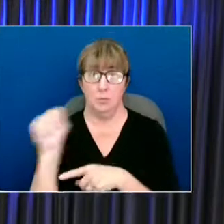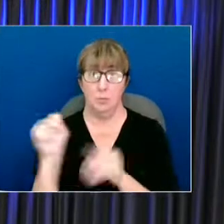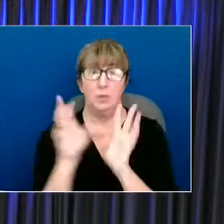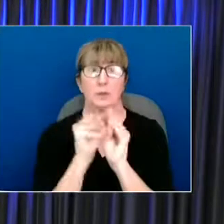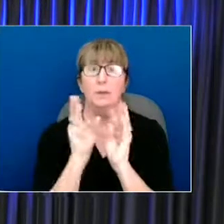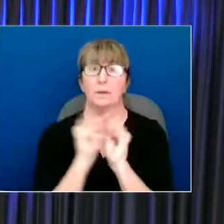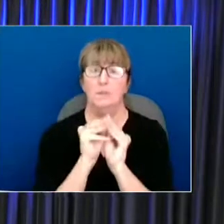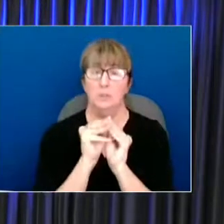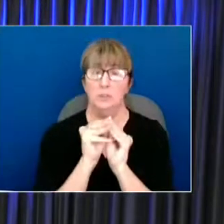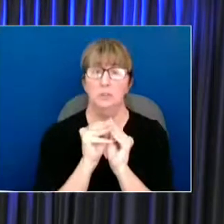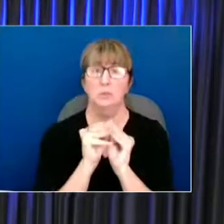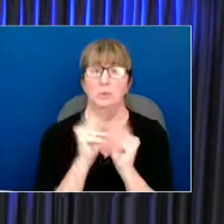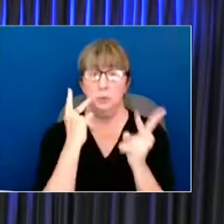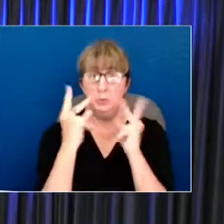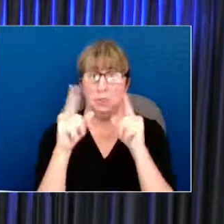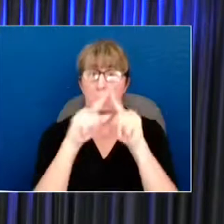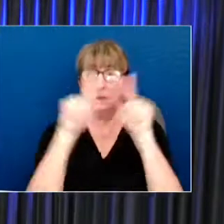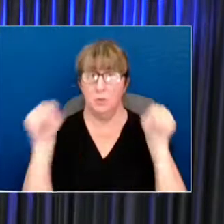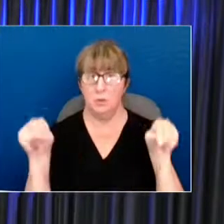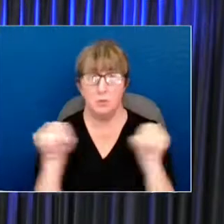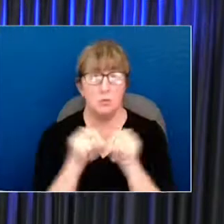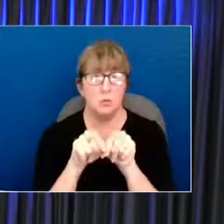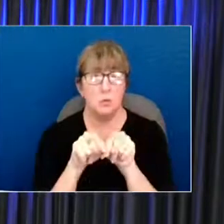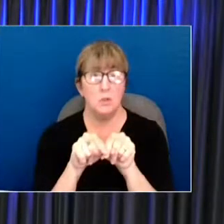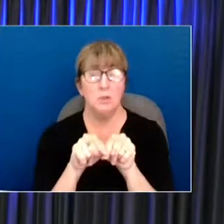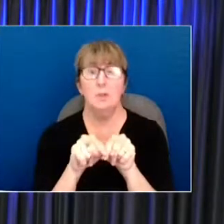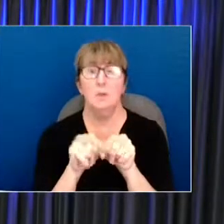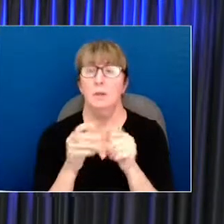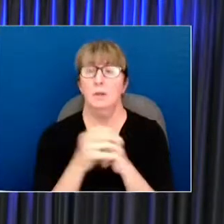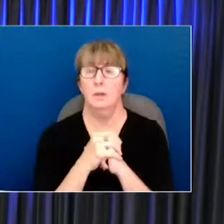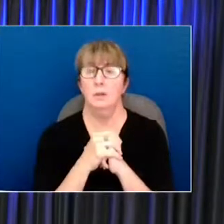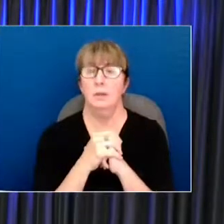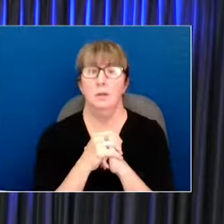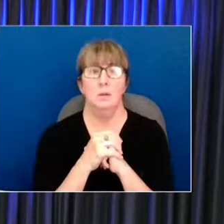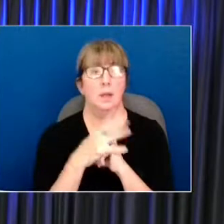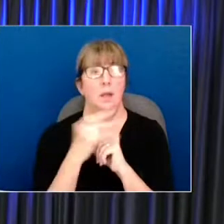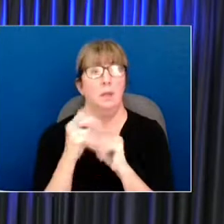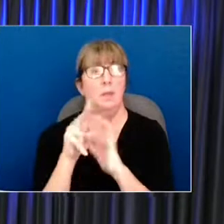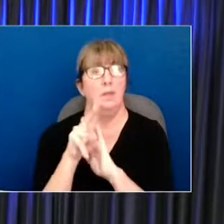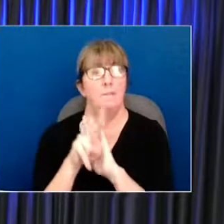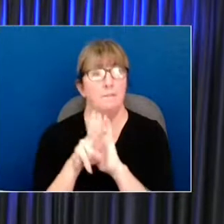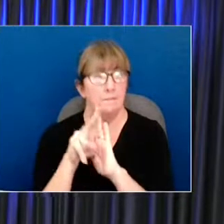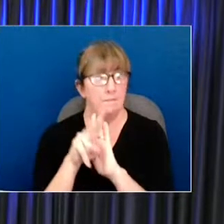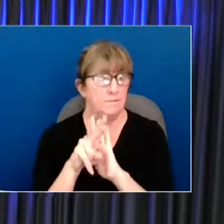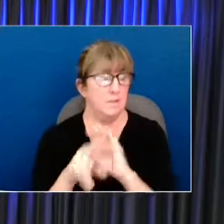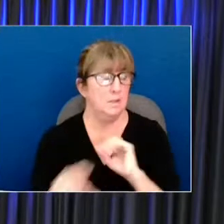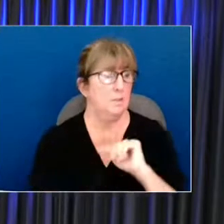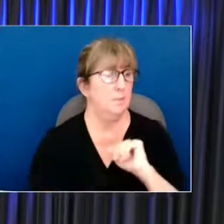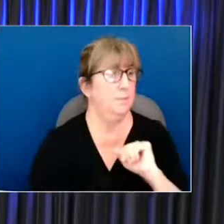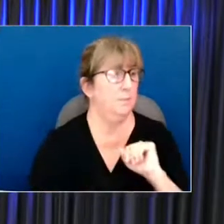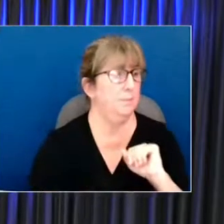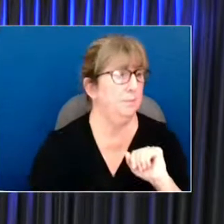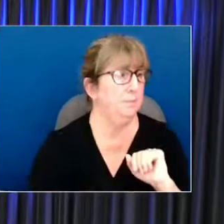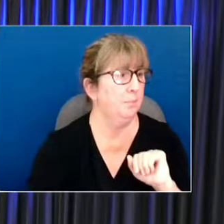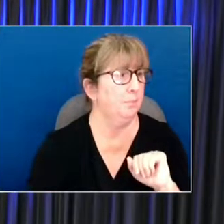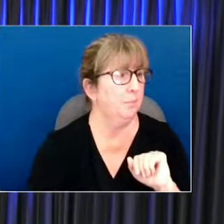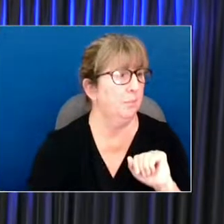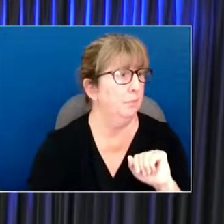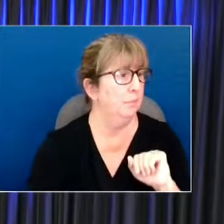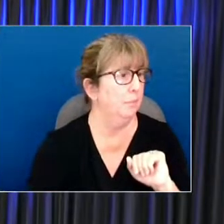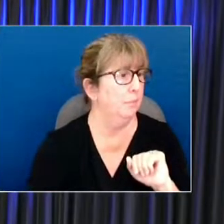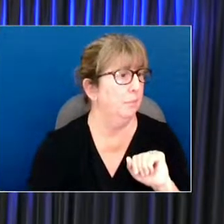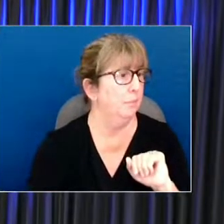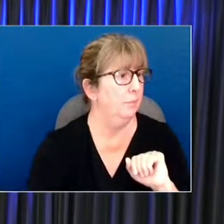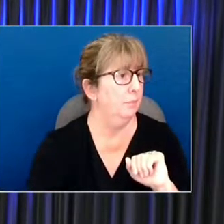on your screen. A quick FYI on the video side, because of we had the opportunity